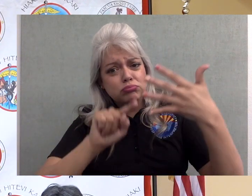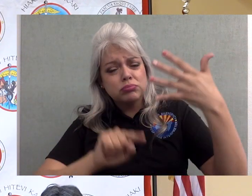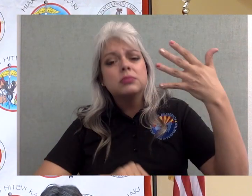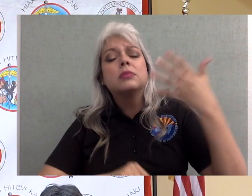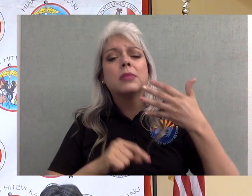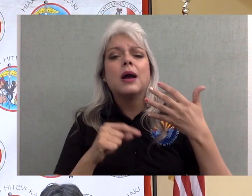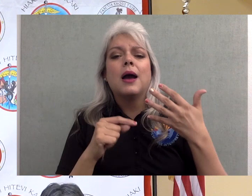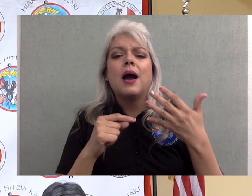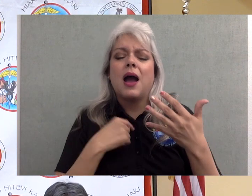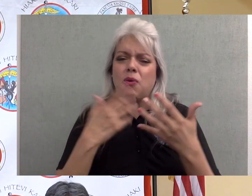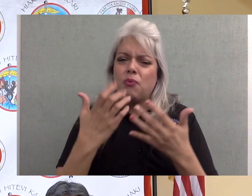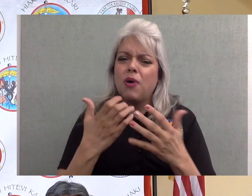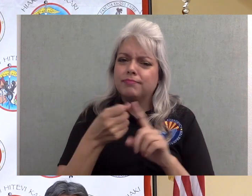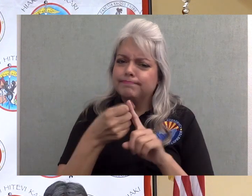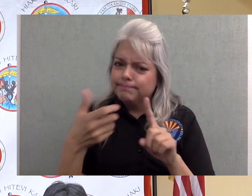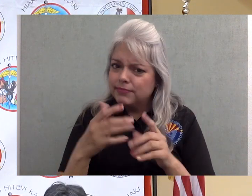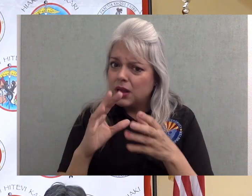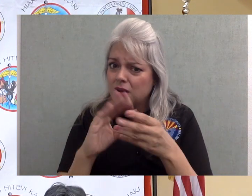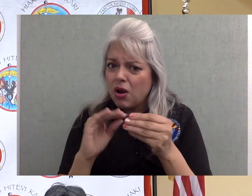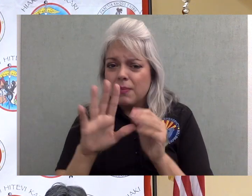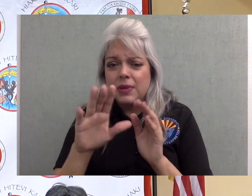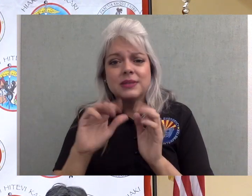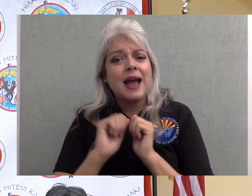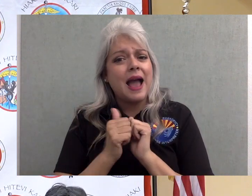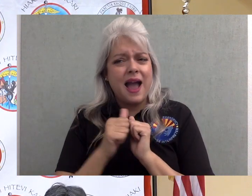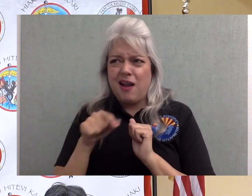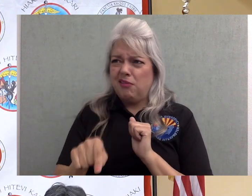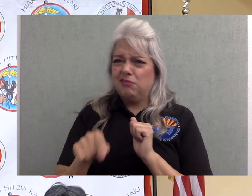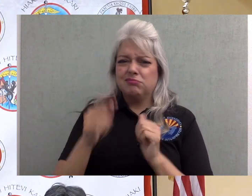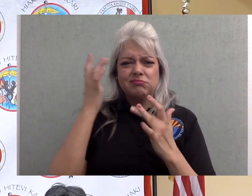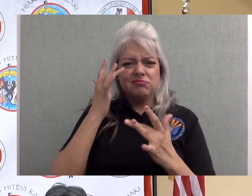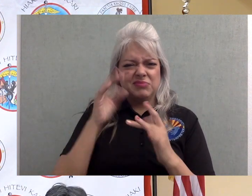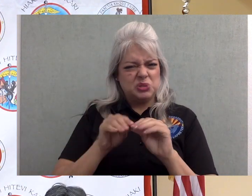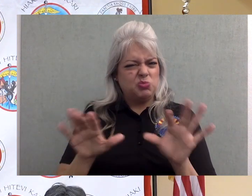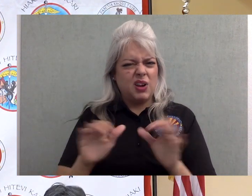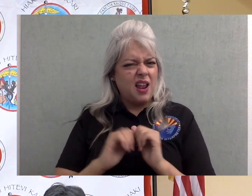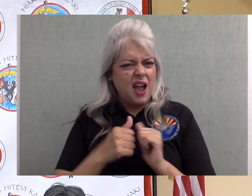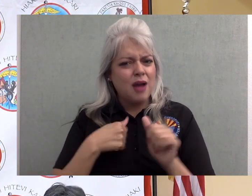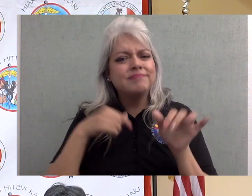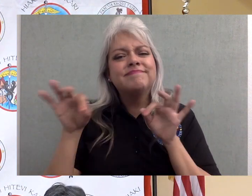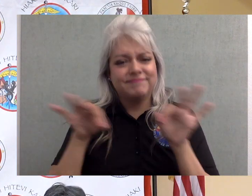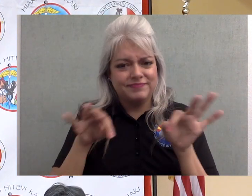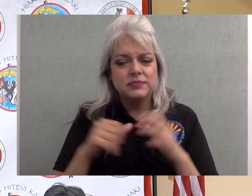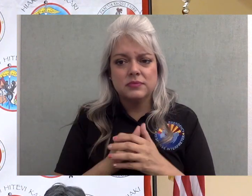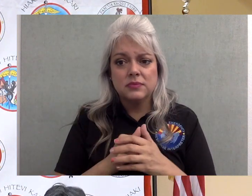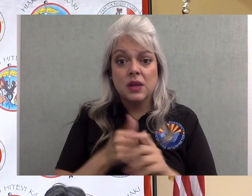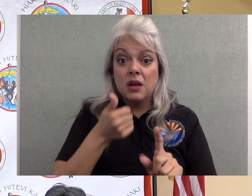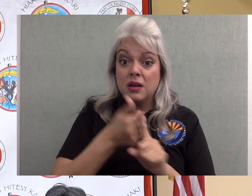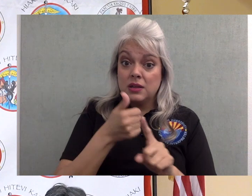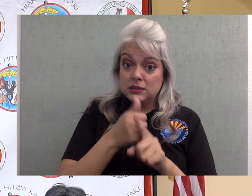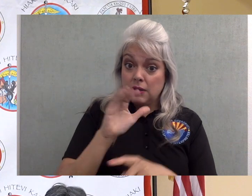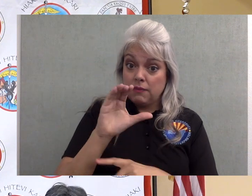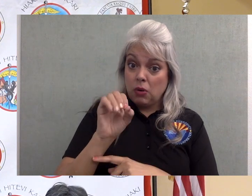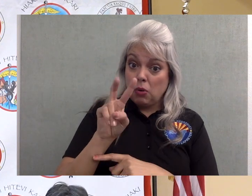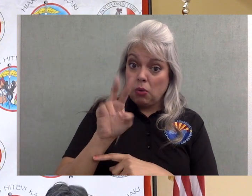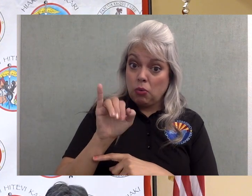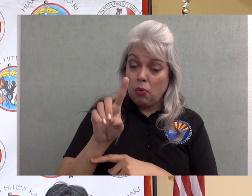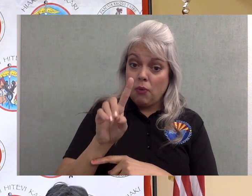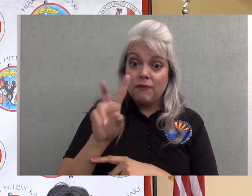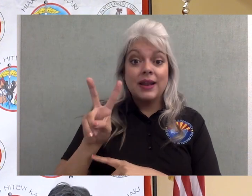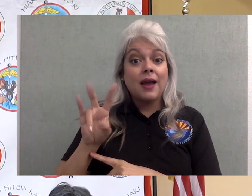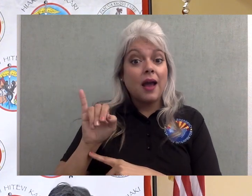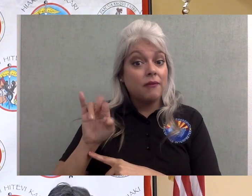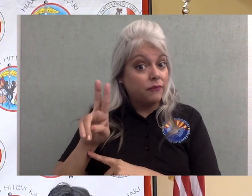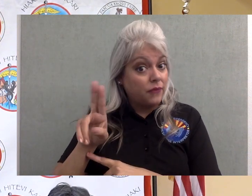make a couple of comments reminding folks of how this virus spreads. So the virus spreads easily from person to person,